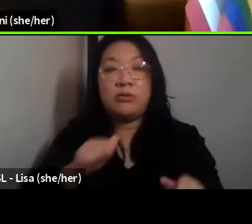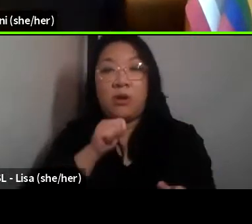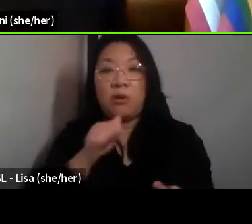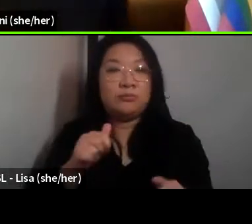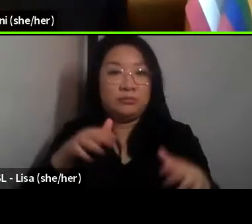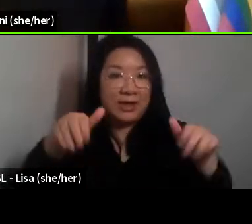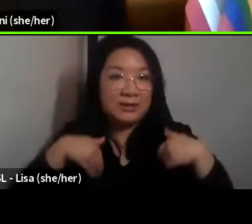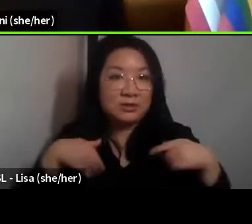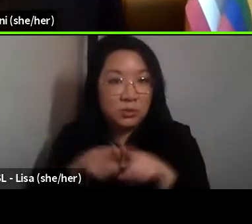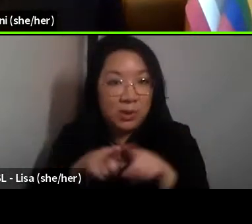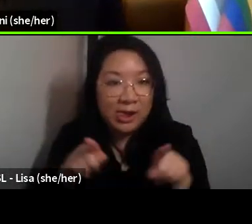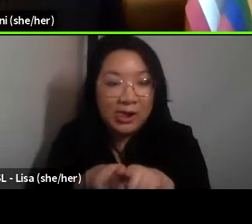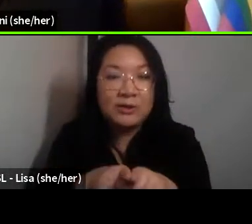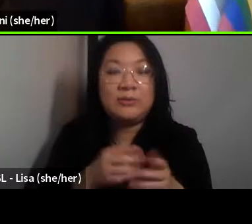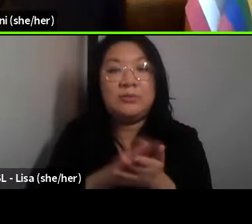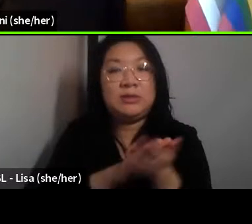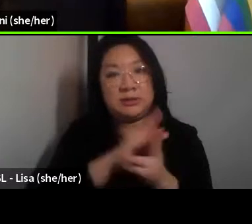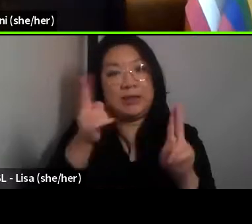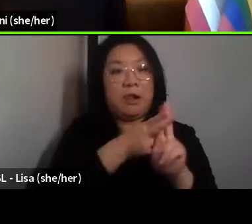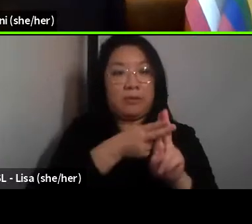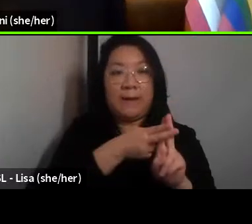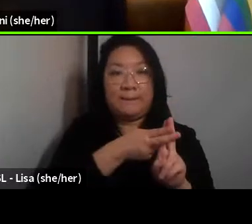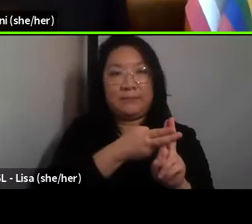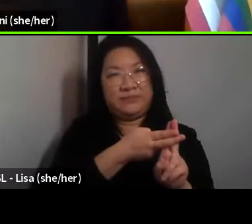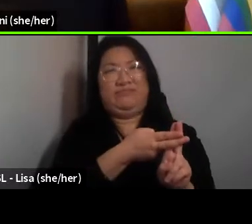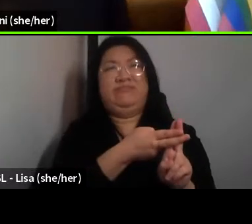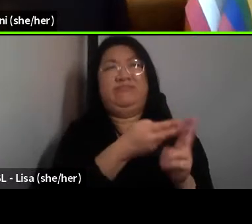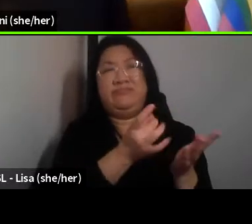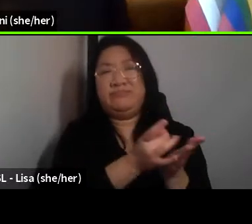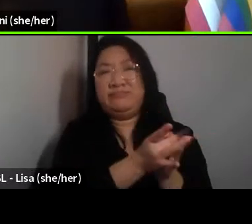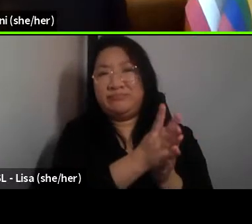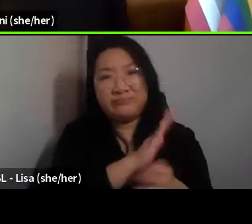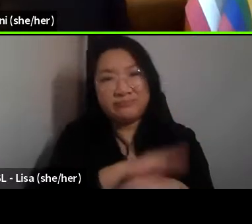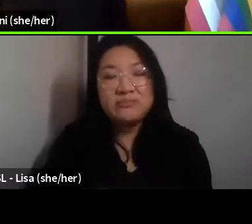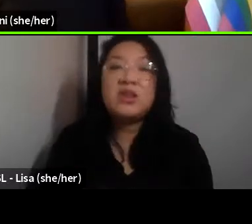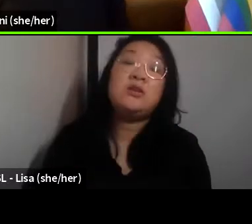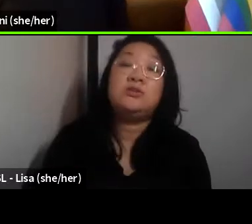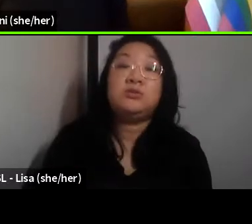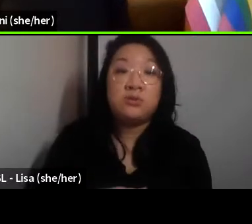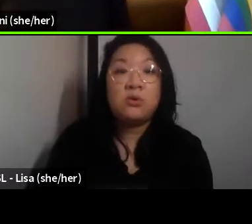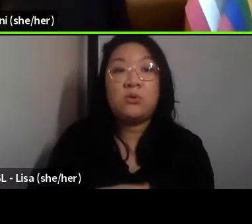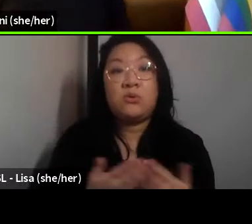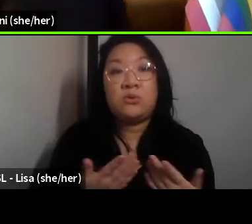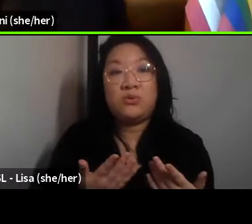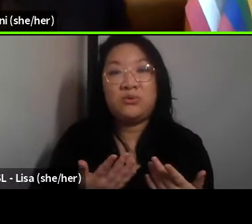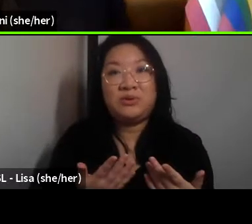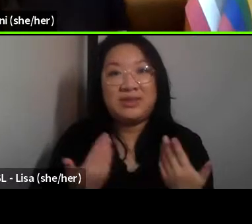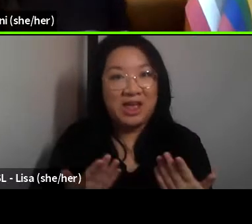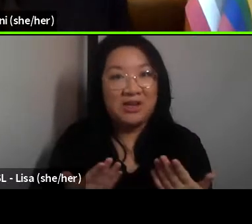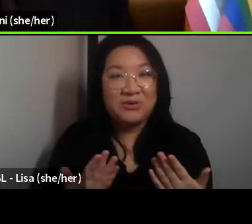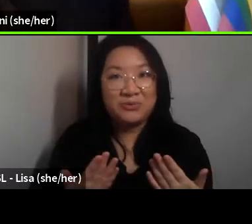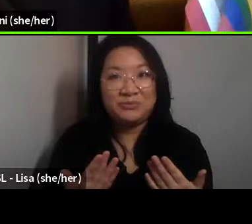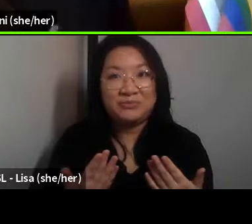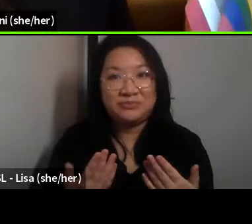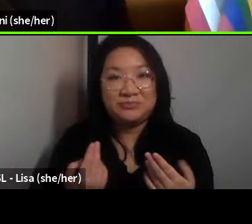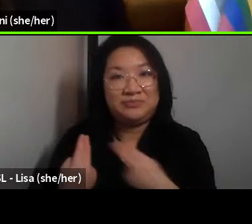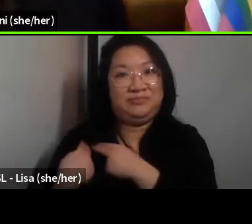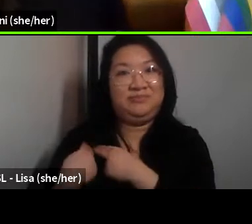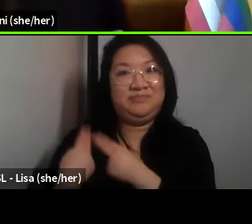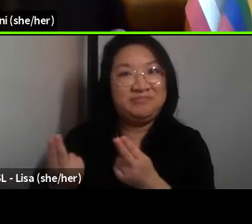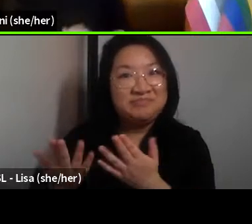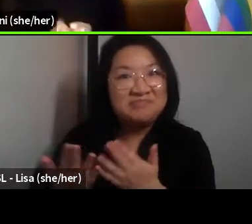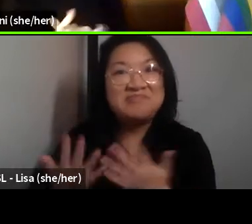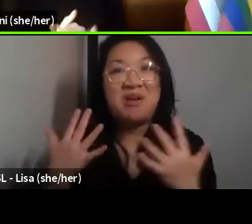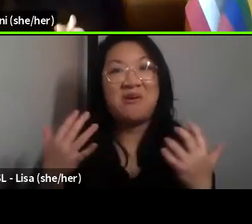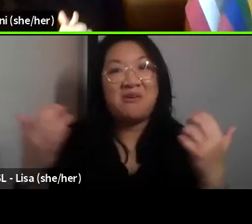stereotypes are not useful across the board, I would say. So I'm gonna hand over to the audience, figuratively speaking, for